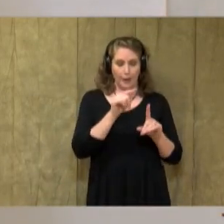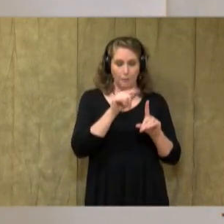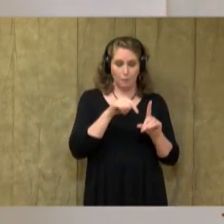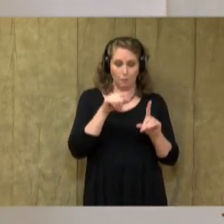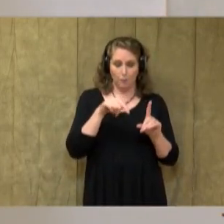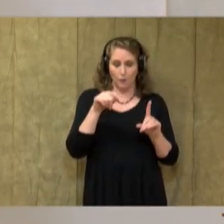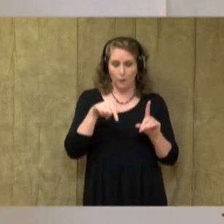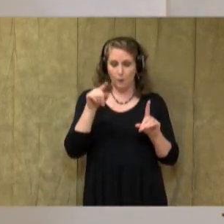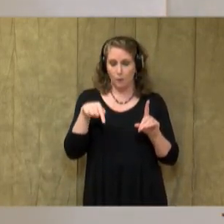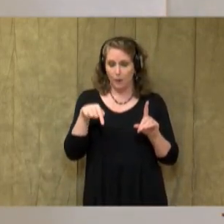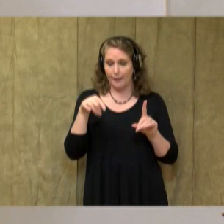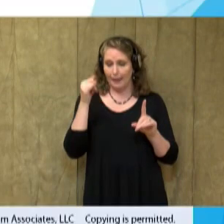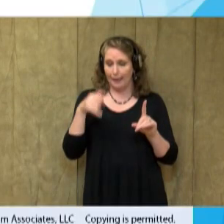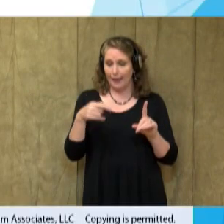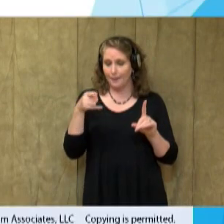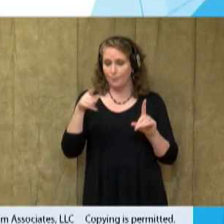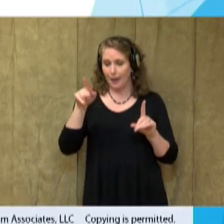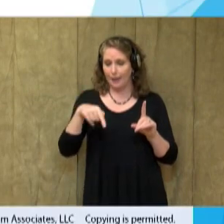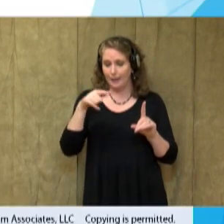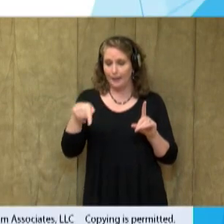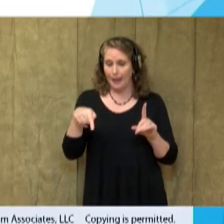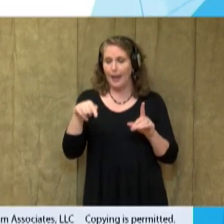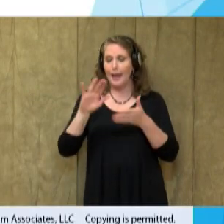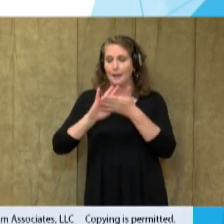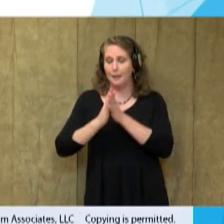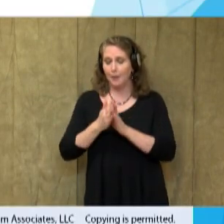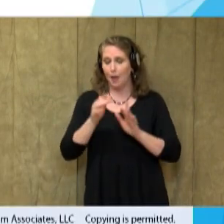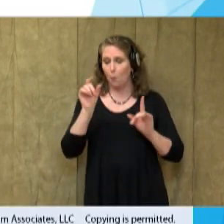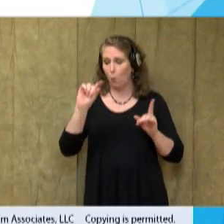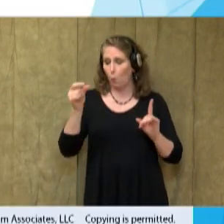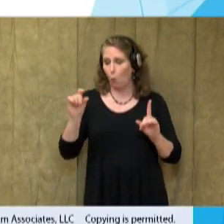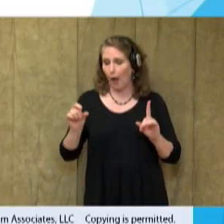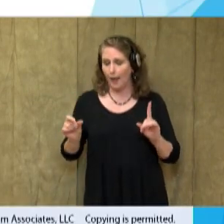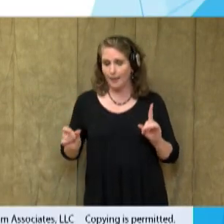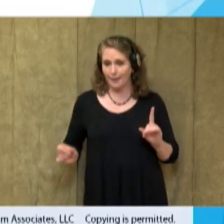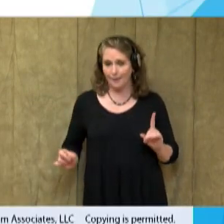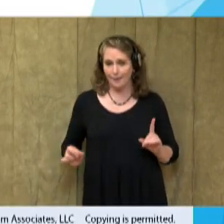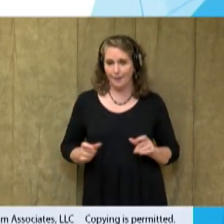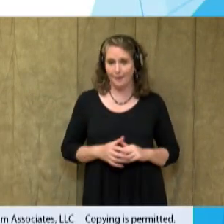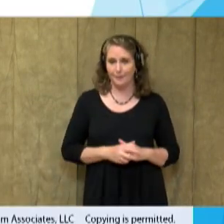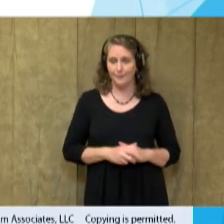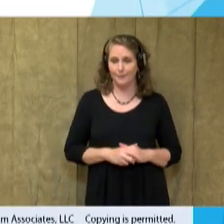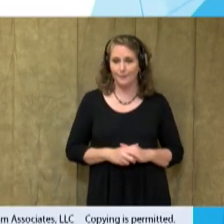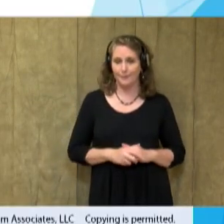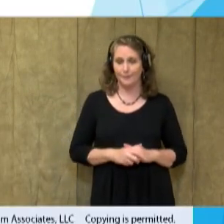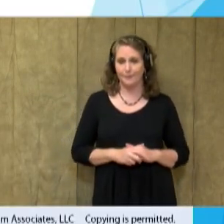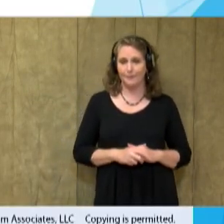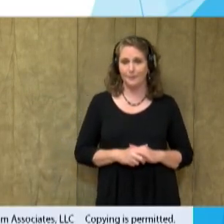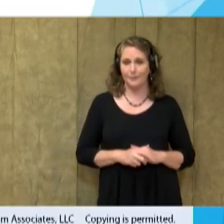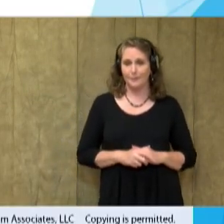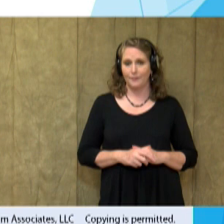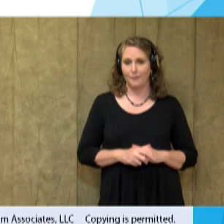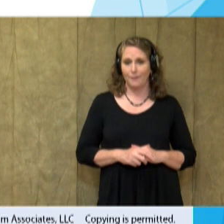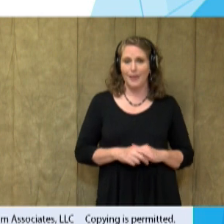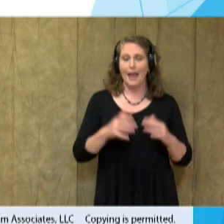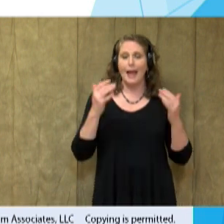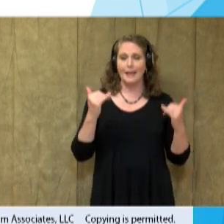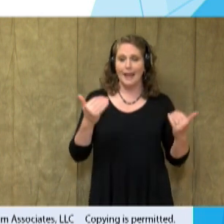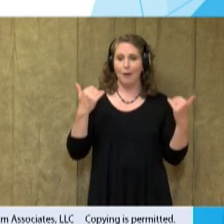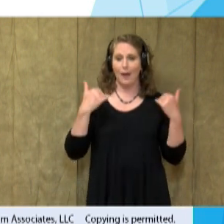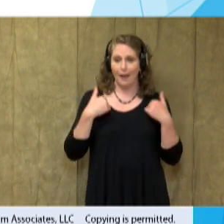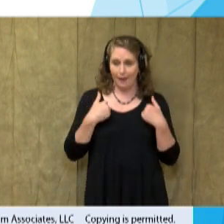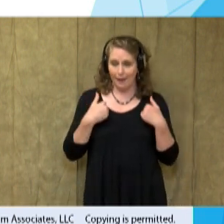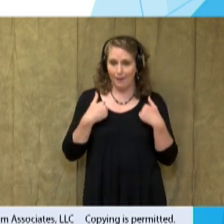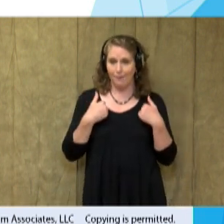10 and I'm going to turn it into ones. 2, 3, 4, 5, 6, 7, 8, 9, 10. So now I